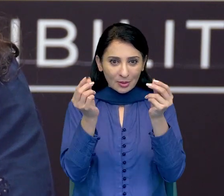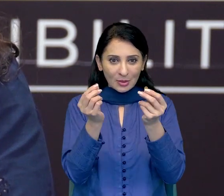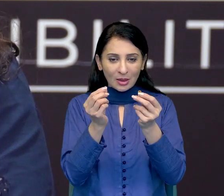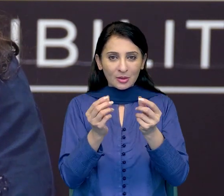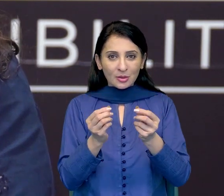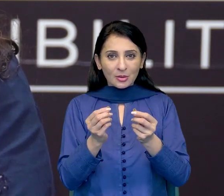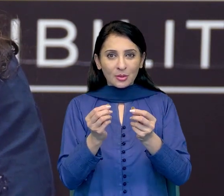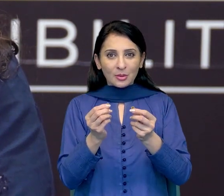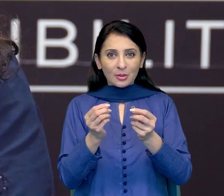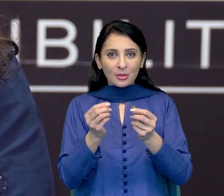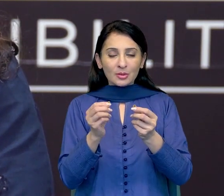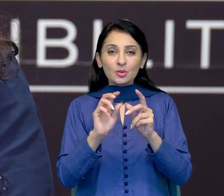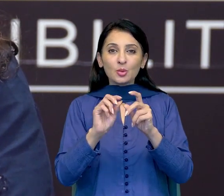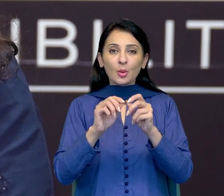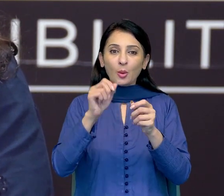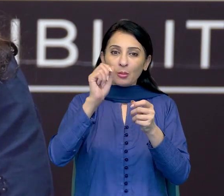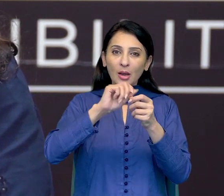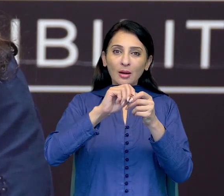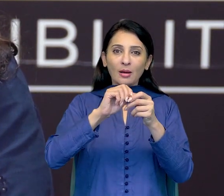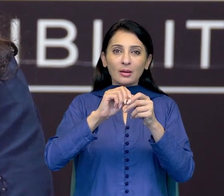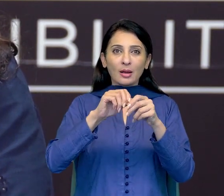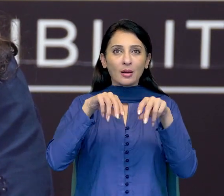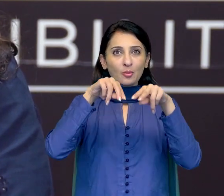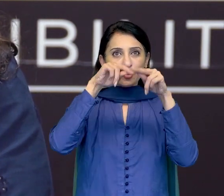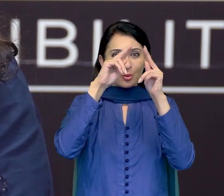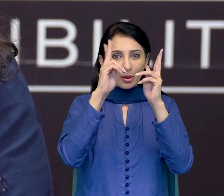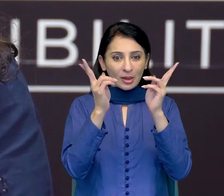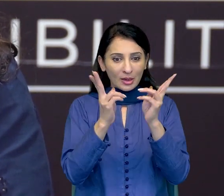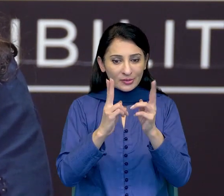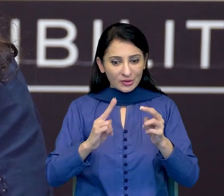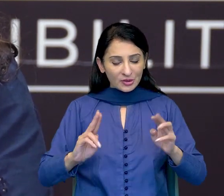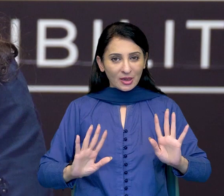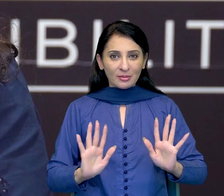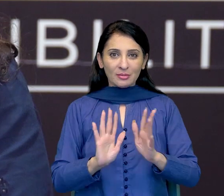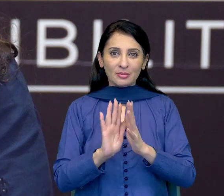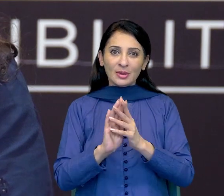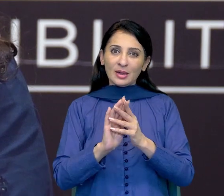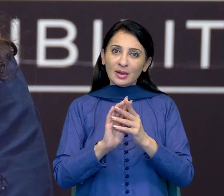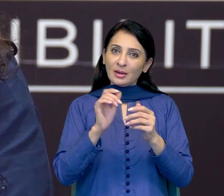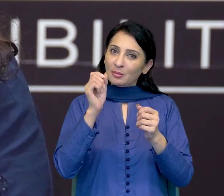crafting with hand, because it somehow